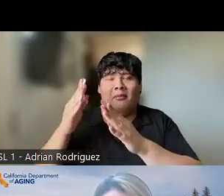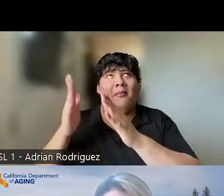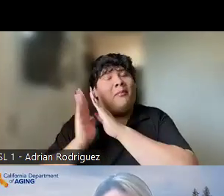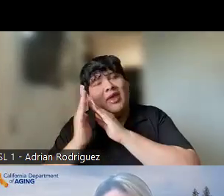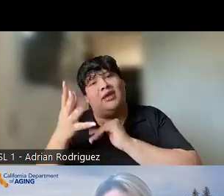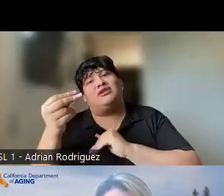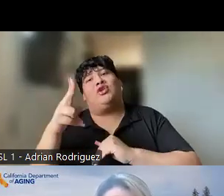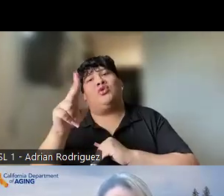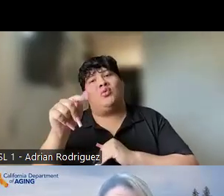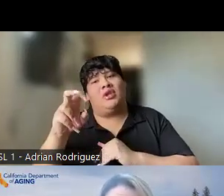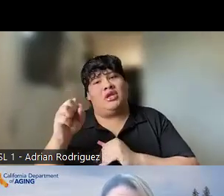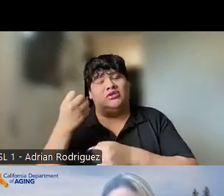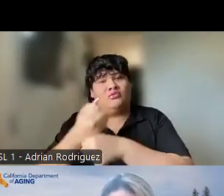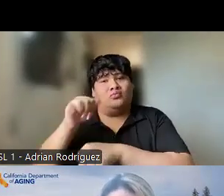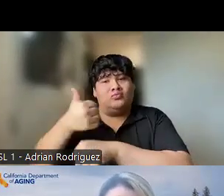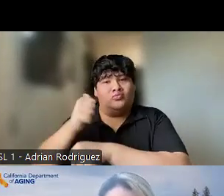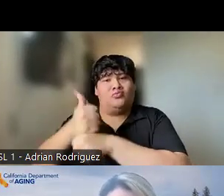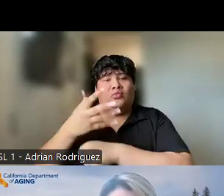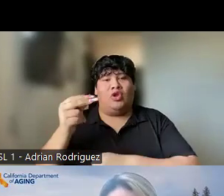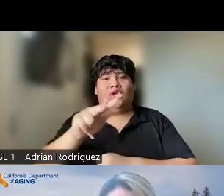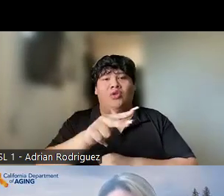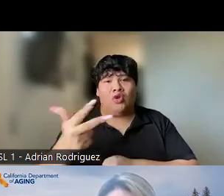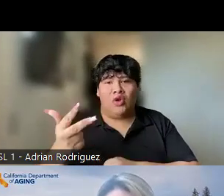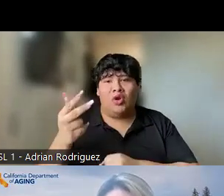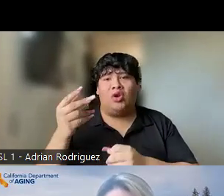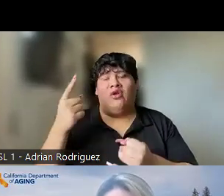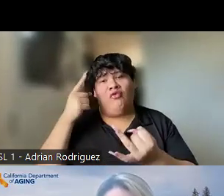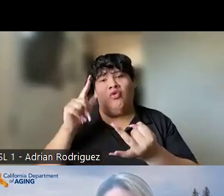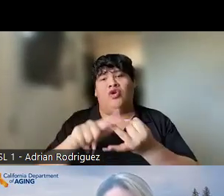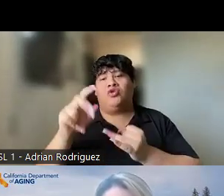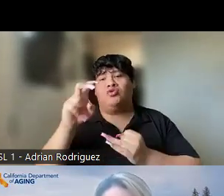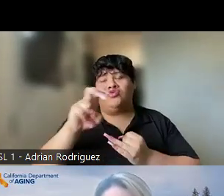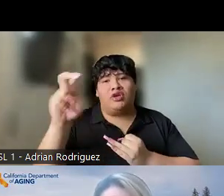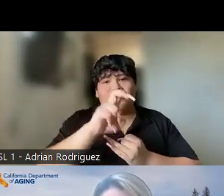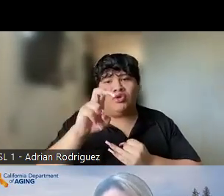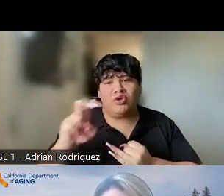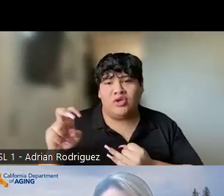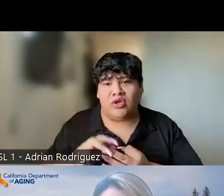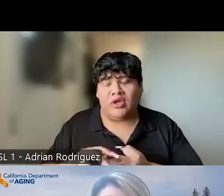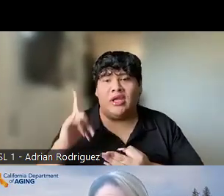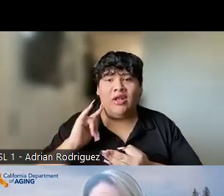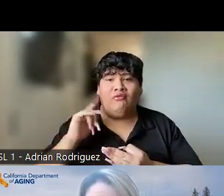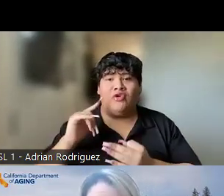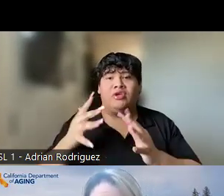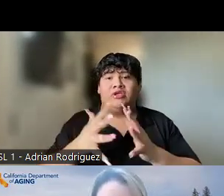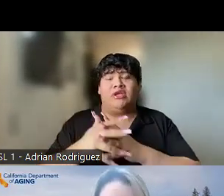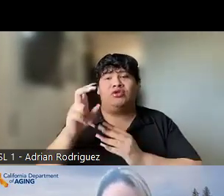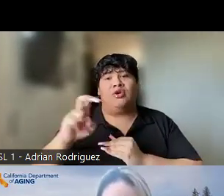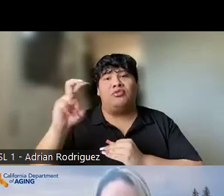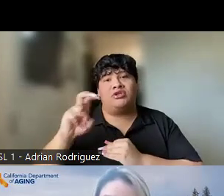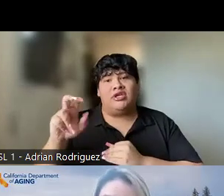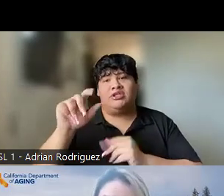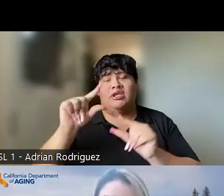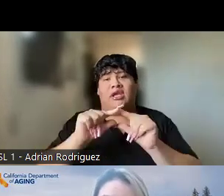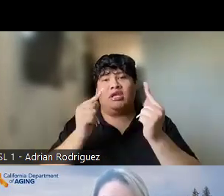these settings. And third, in the area of transportation, the California State Transportation